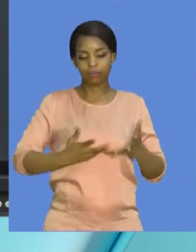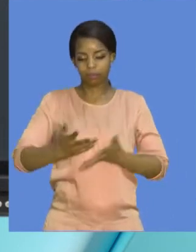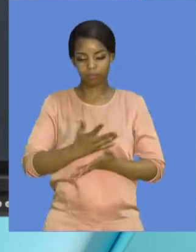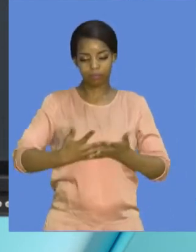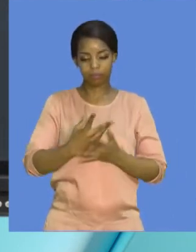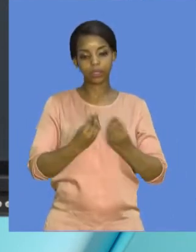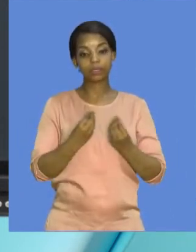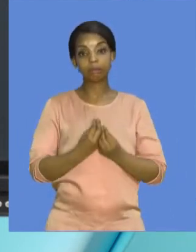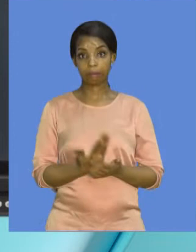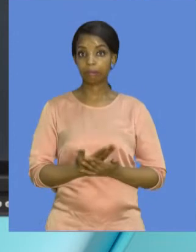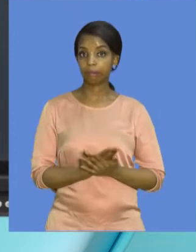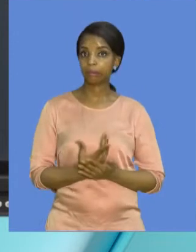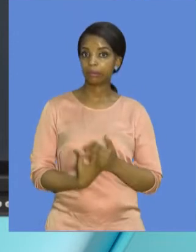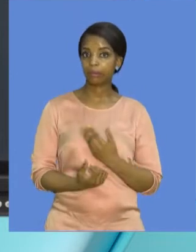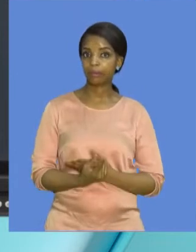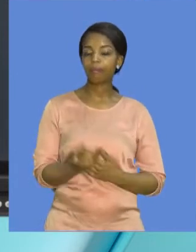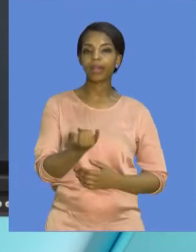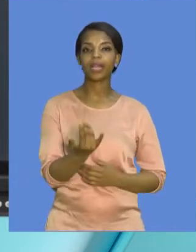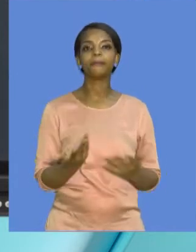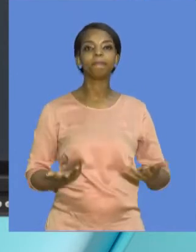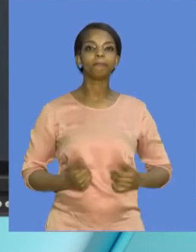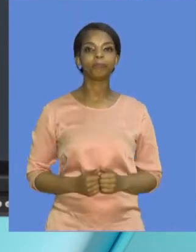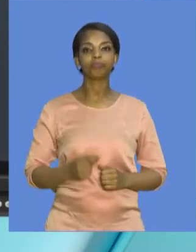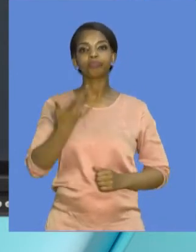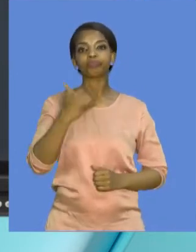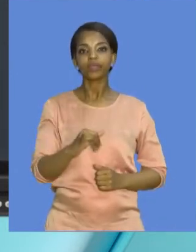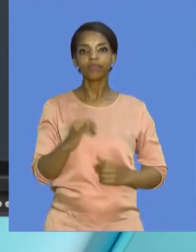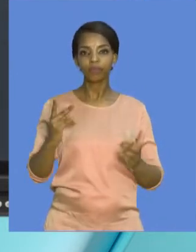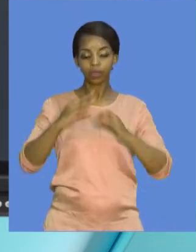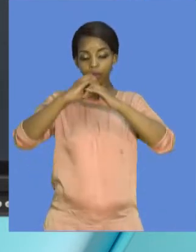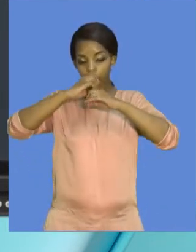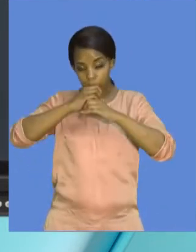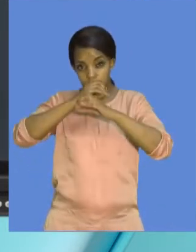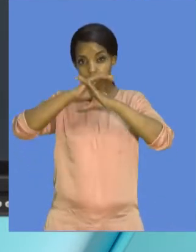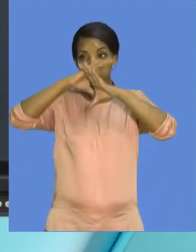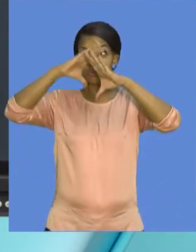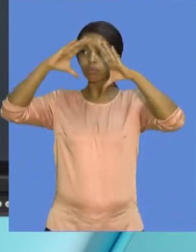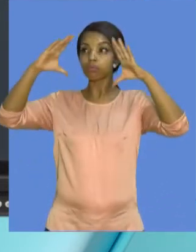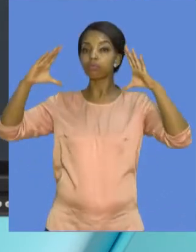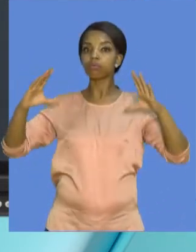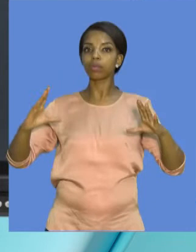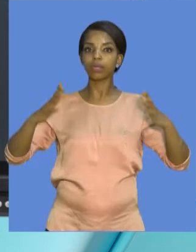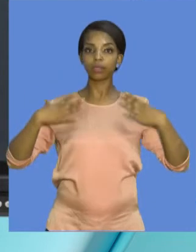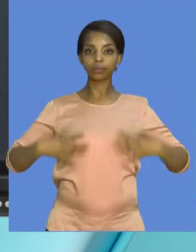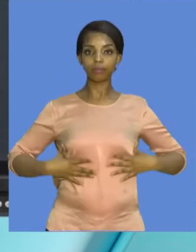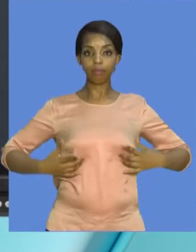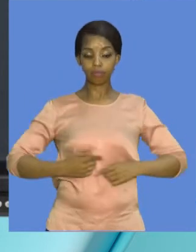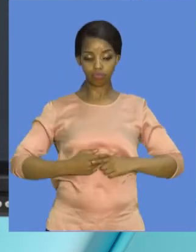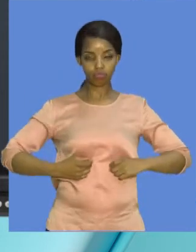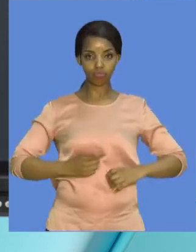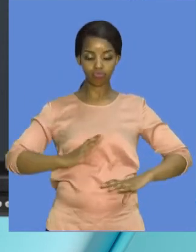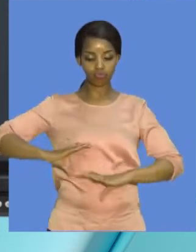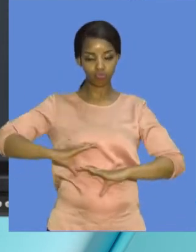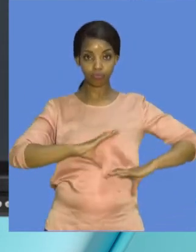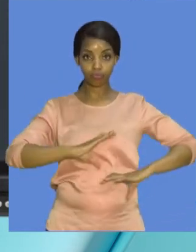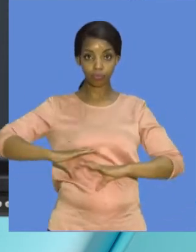a lot to say, okay, what would happen if you take a balloon, you know, and rub it on your jersey, woolen jersey, you know, already